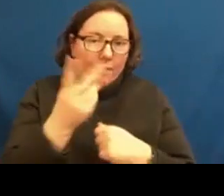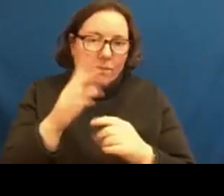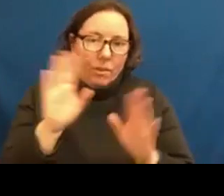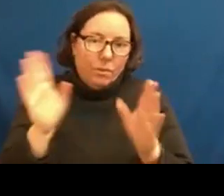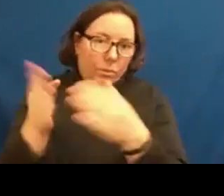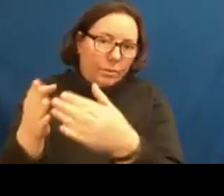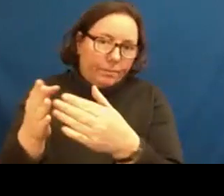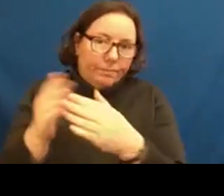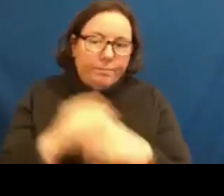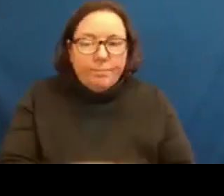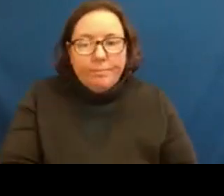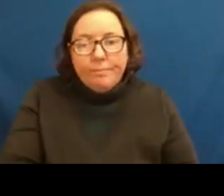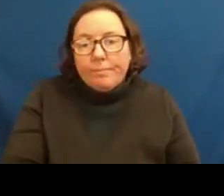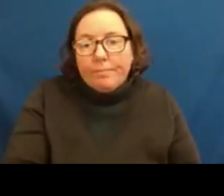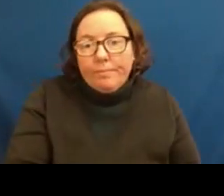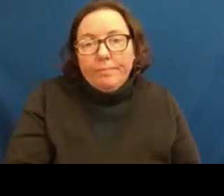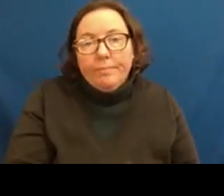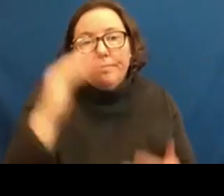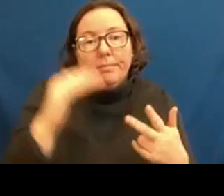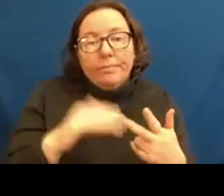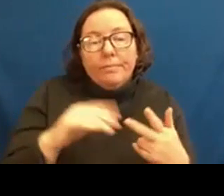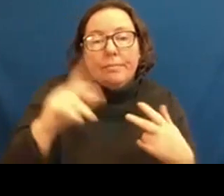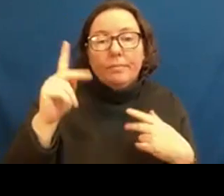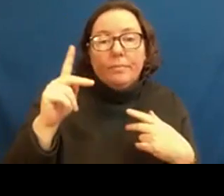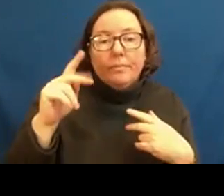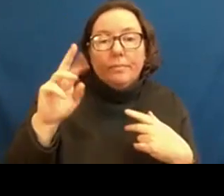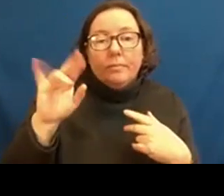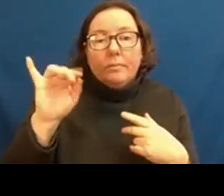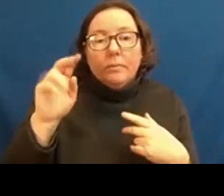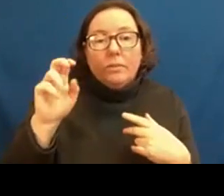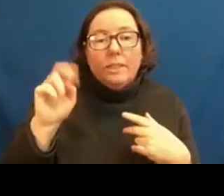Thank you very much. Next speaker is Christine Johnson.